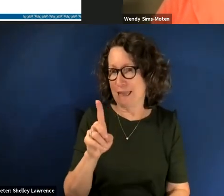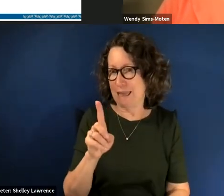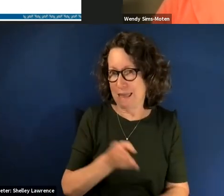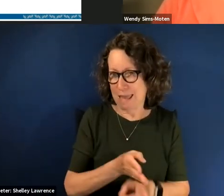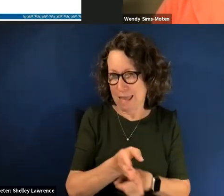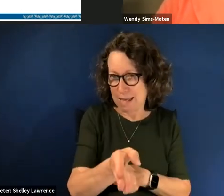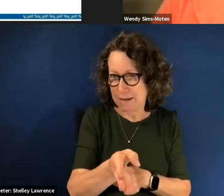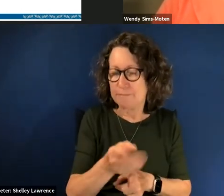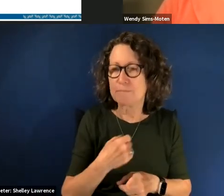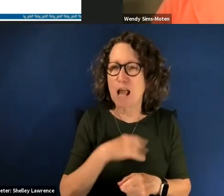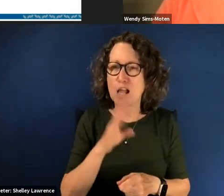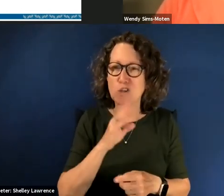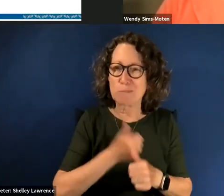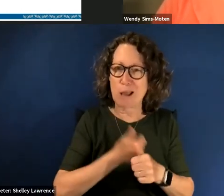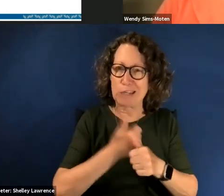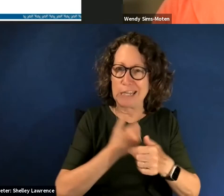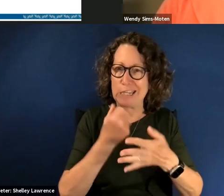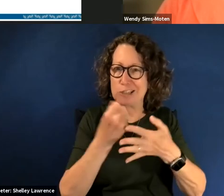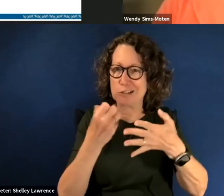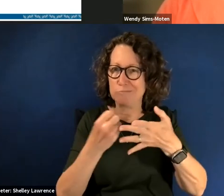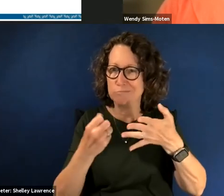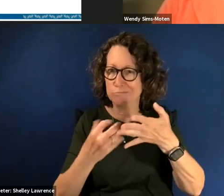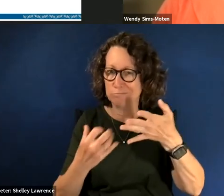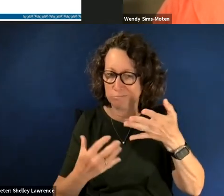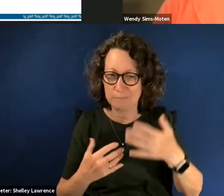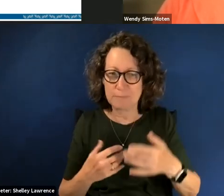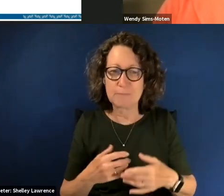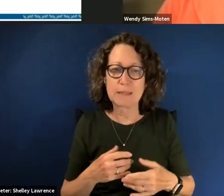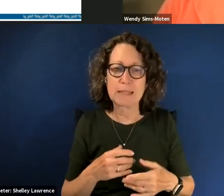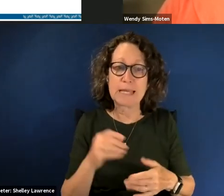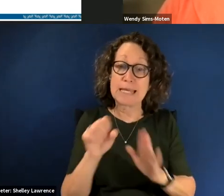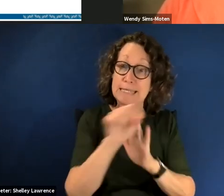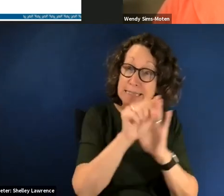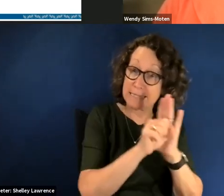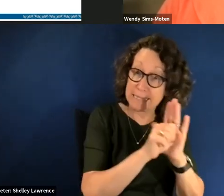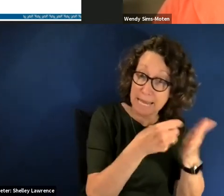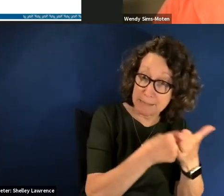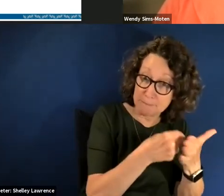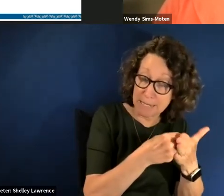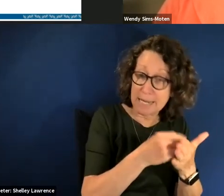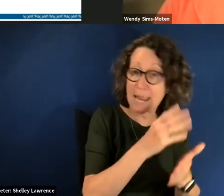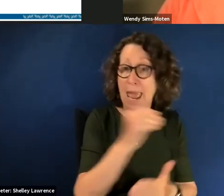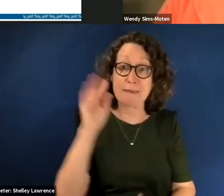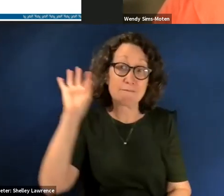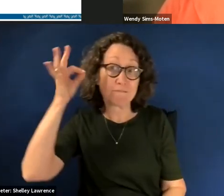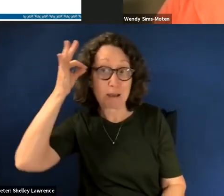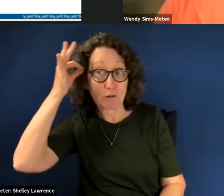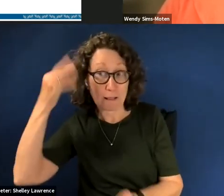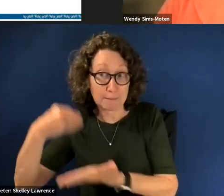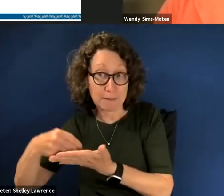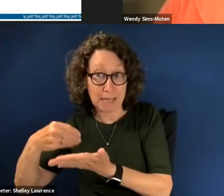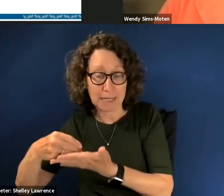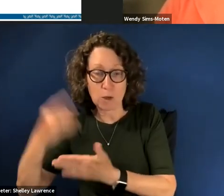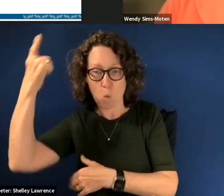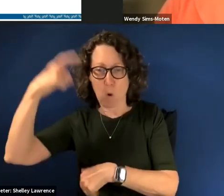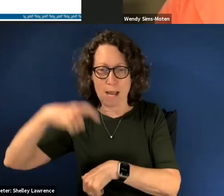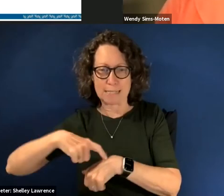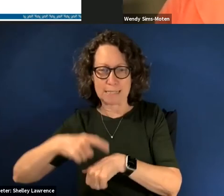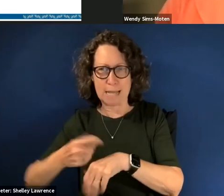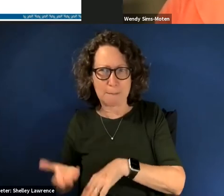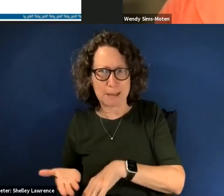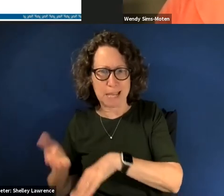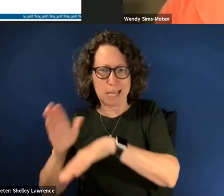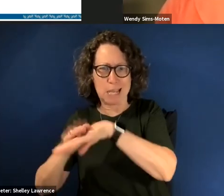And I'll talk about each of these. There's state money, and there's also federal dollars. There's a one-time